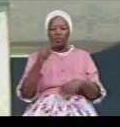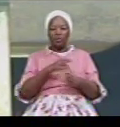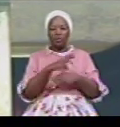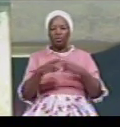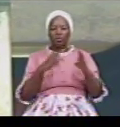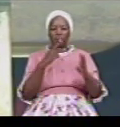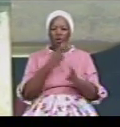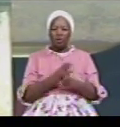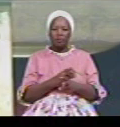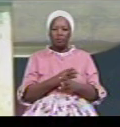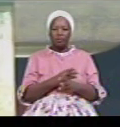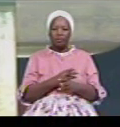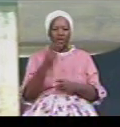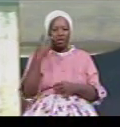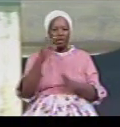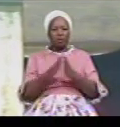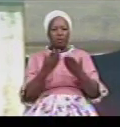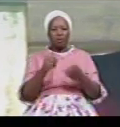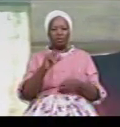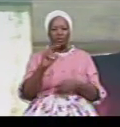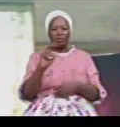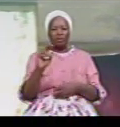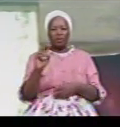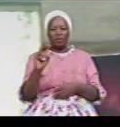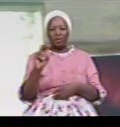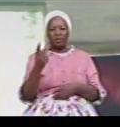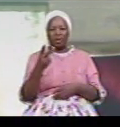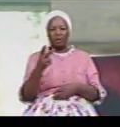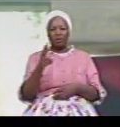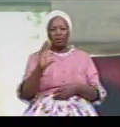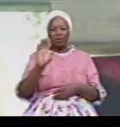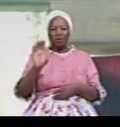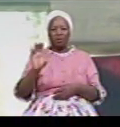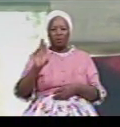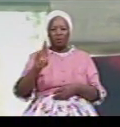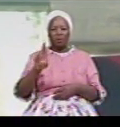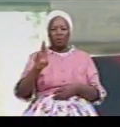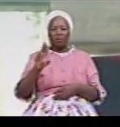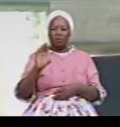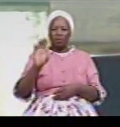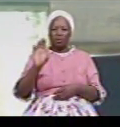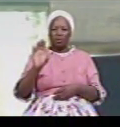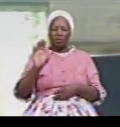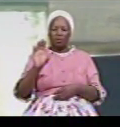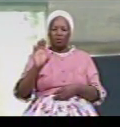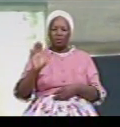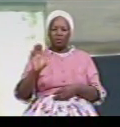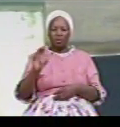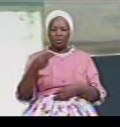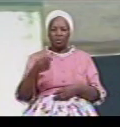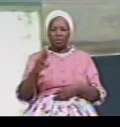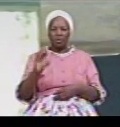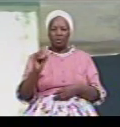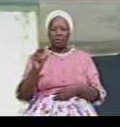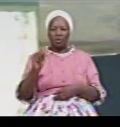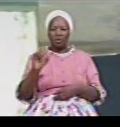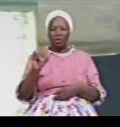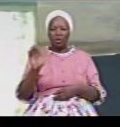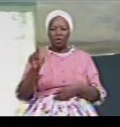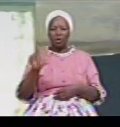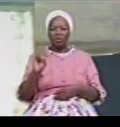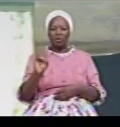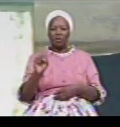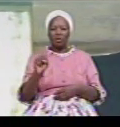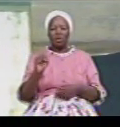at 2 Chronicles chapter 18. 2